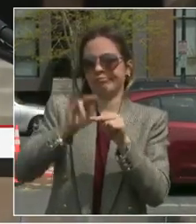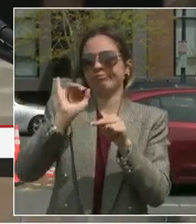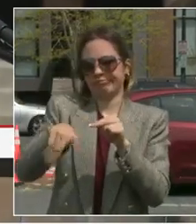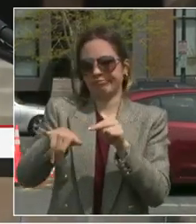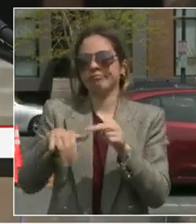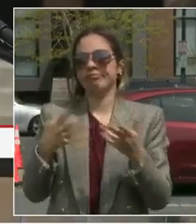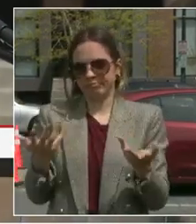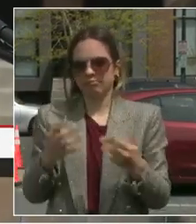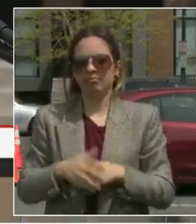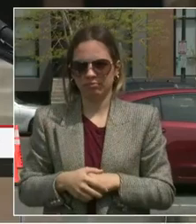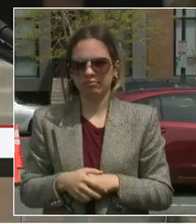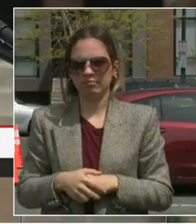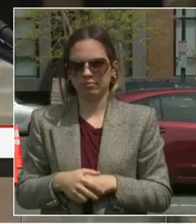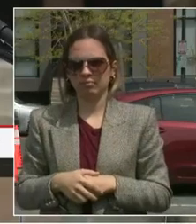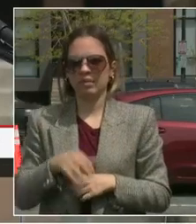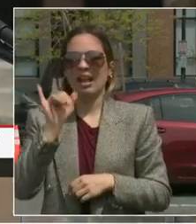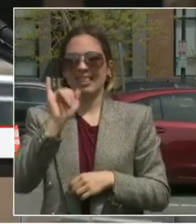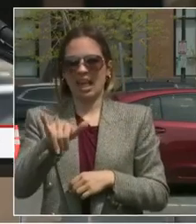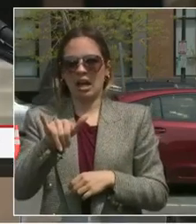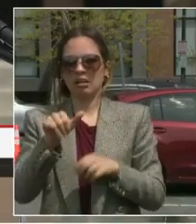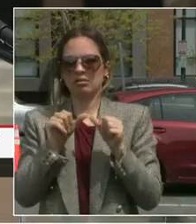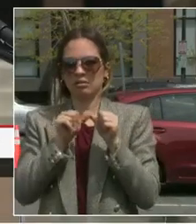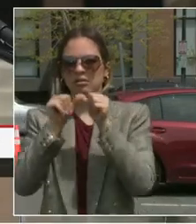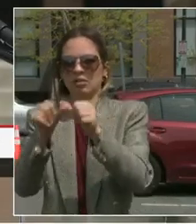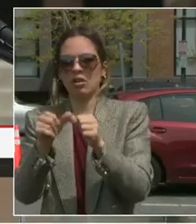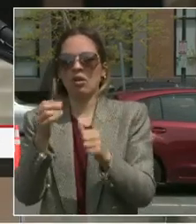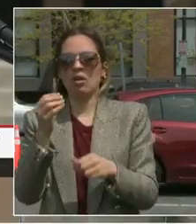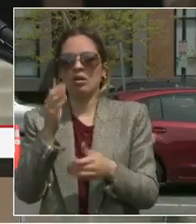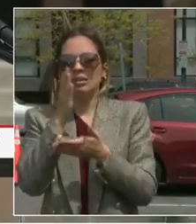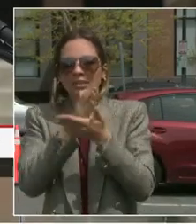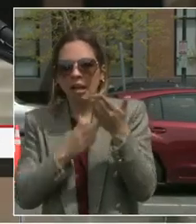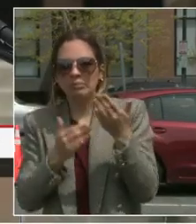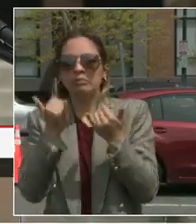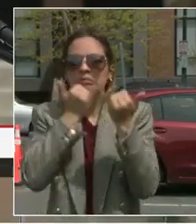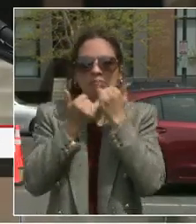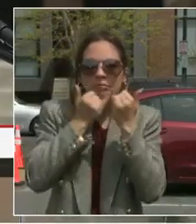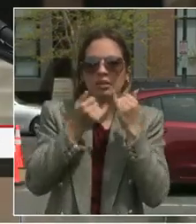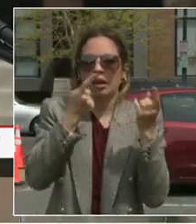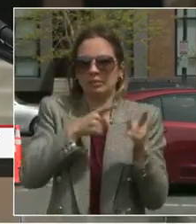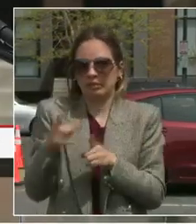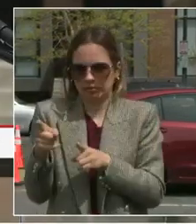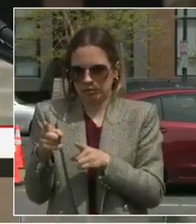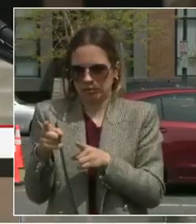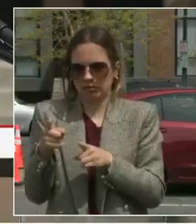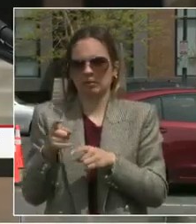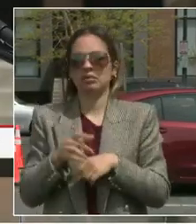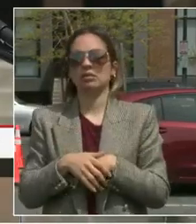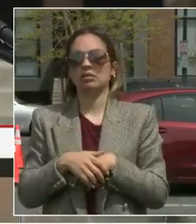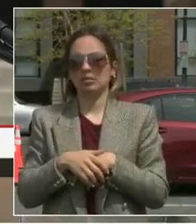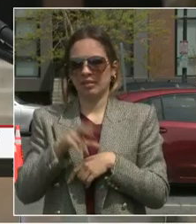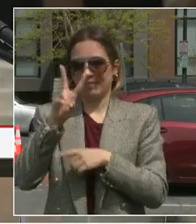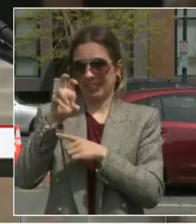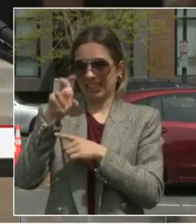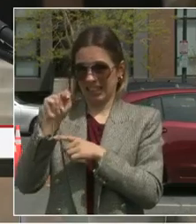likely kind of consistent with a margin of error. Our veteran number, it was up